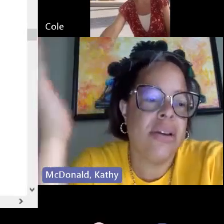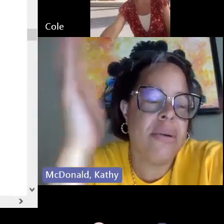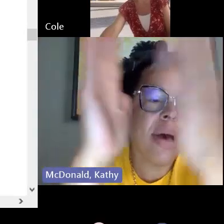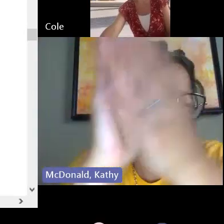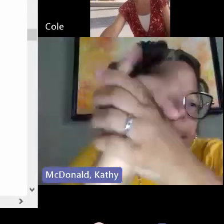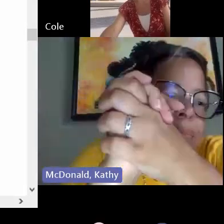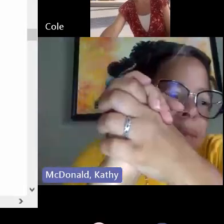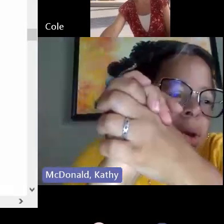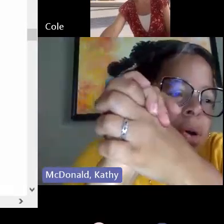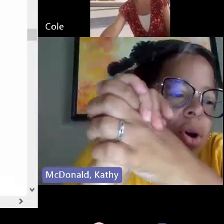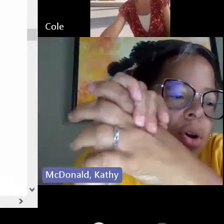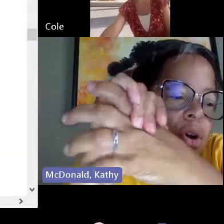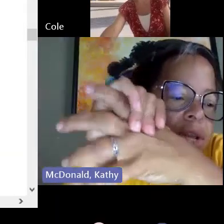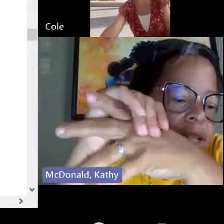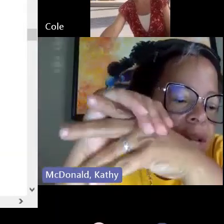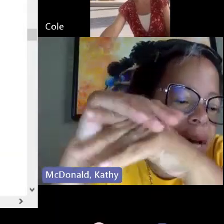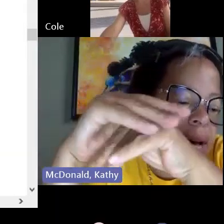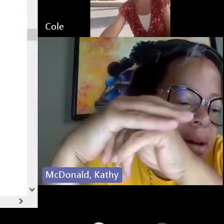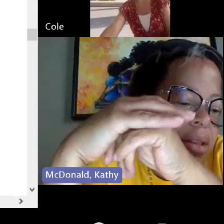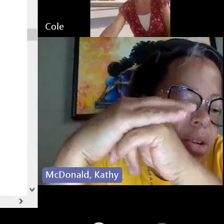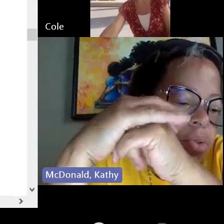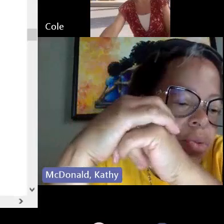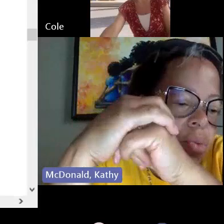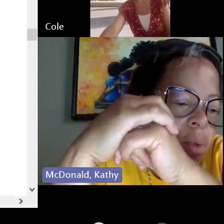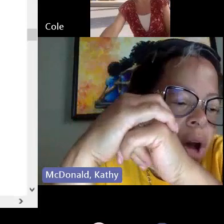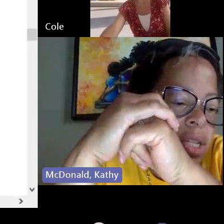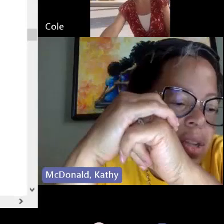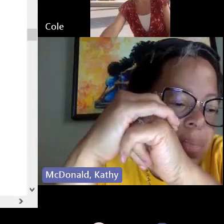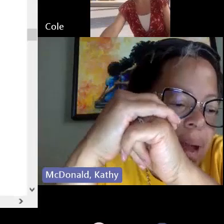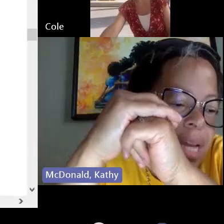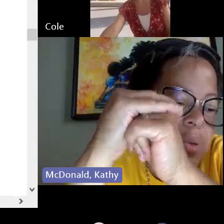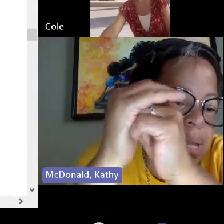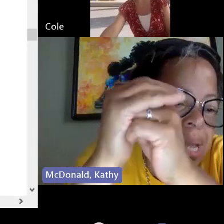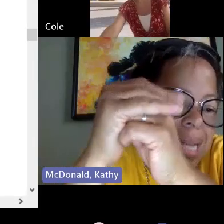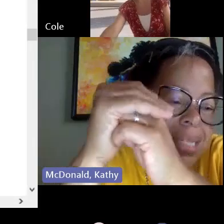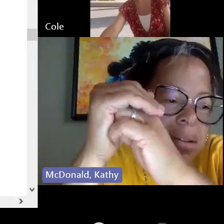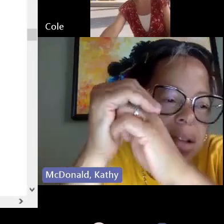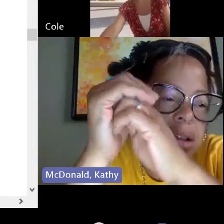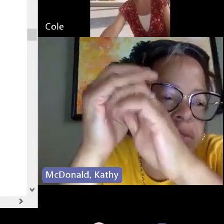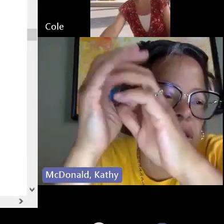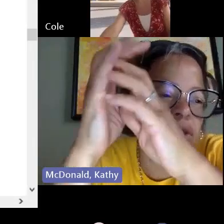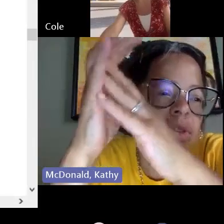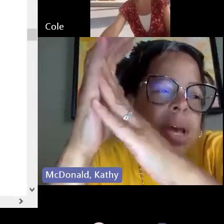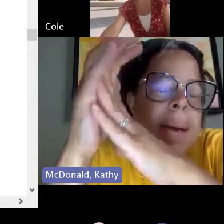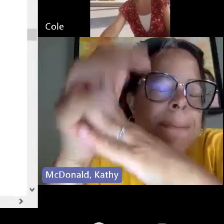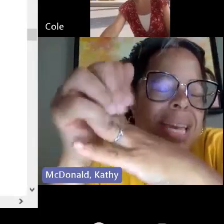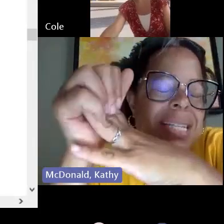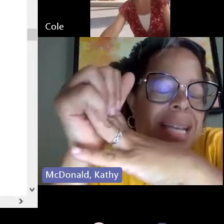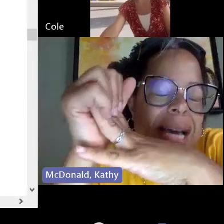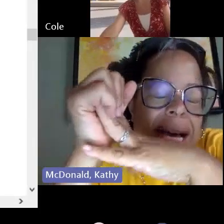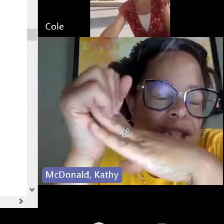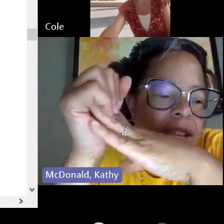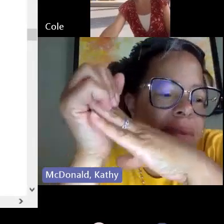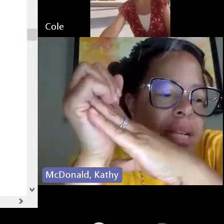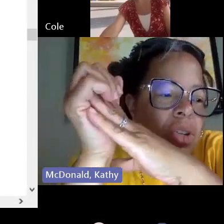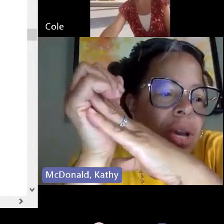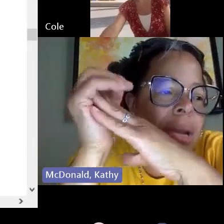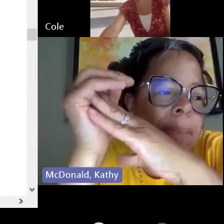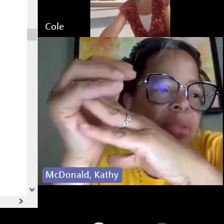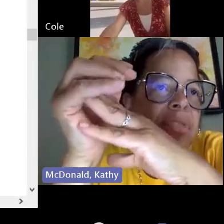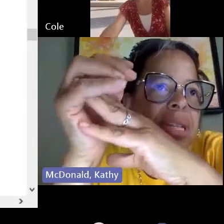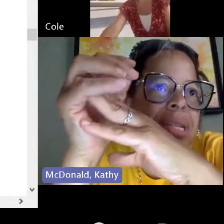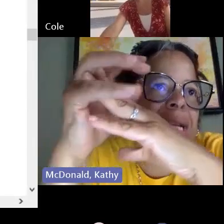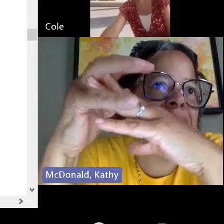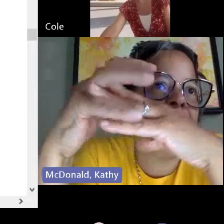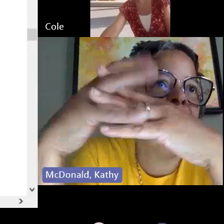Italy or these won some prize with NASA and they've done amazing achievements or